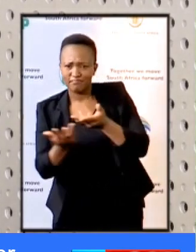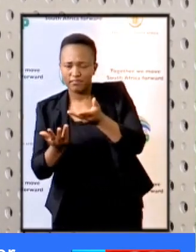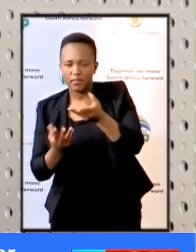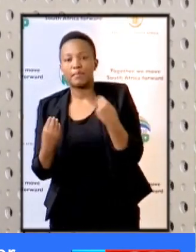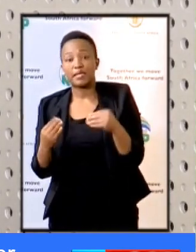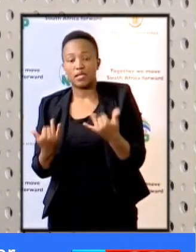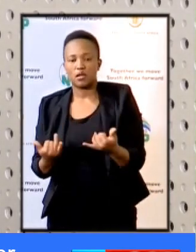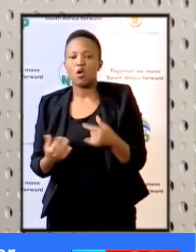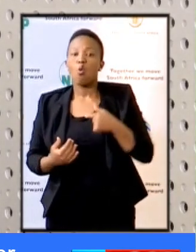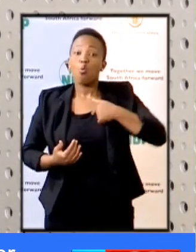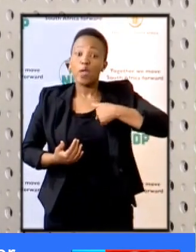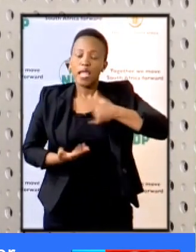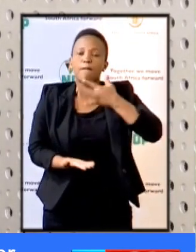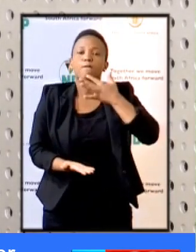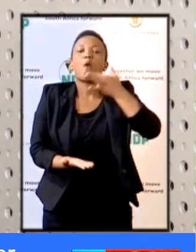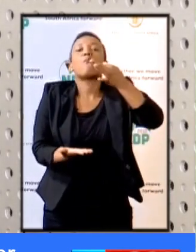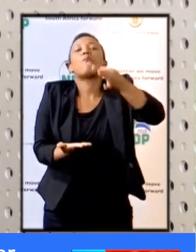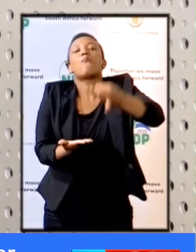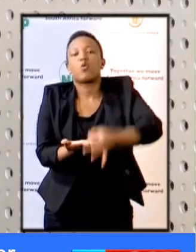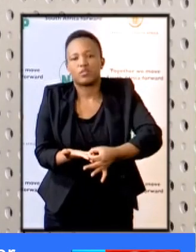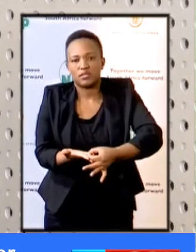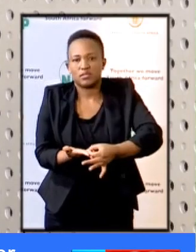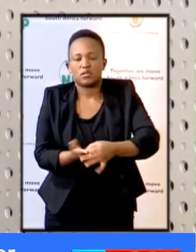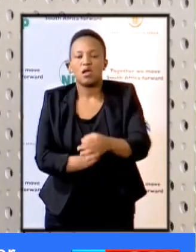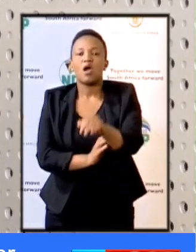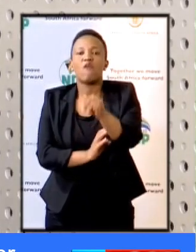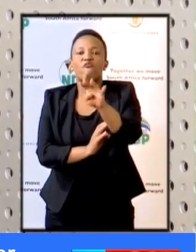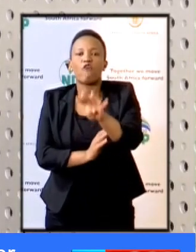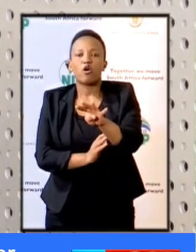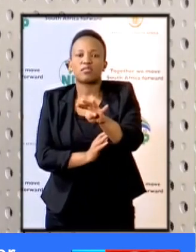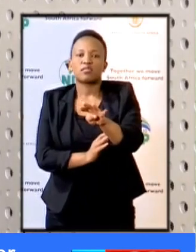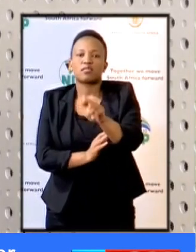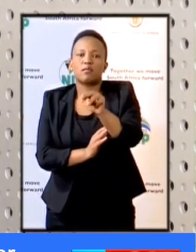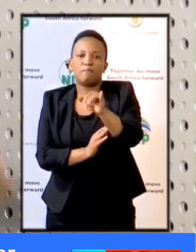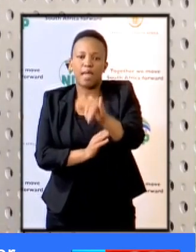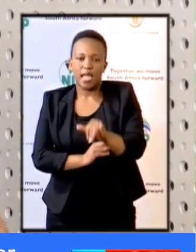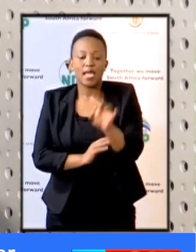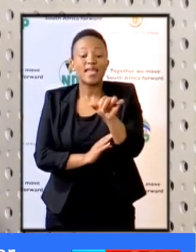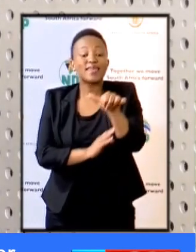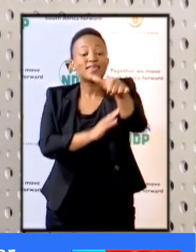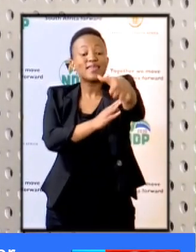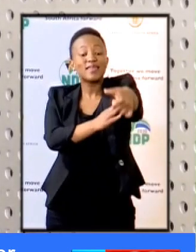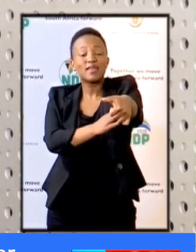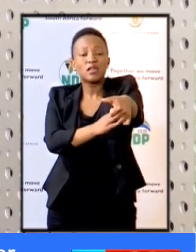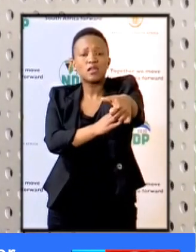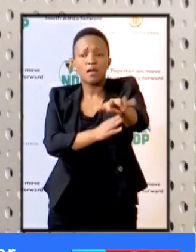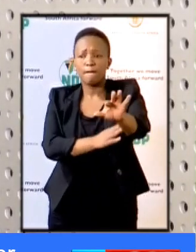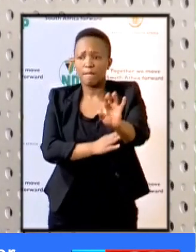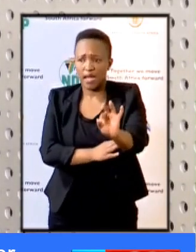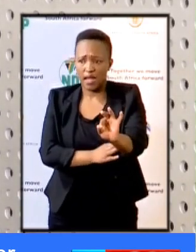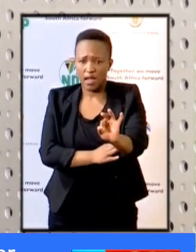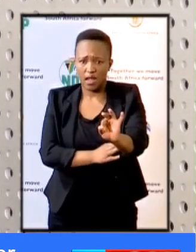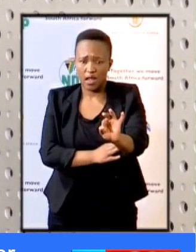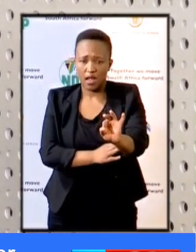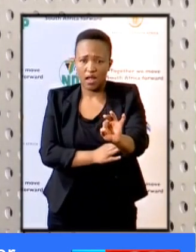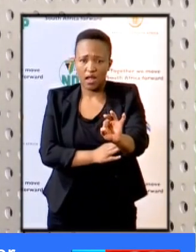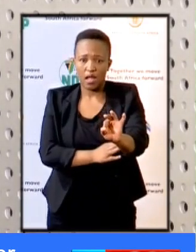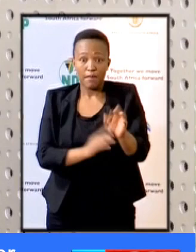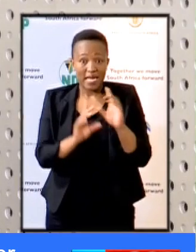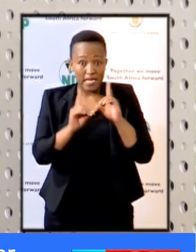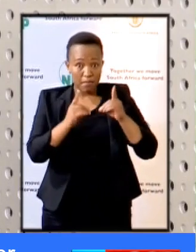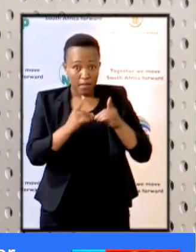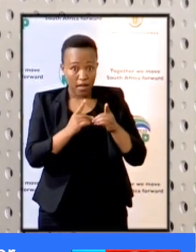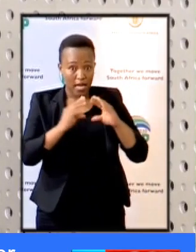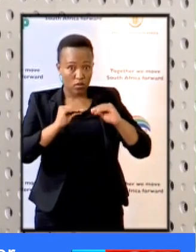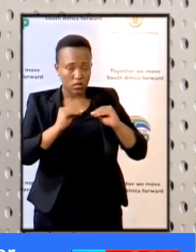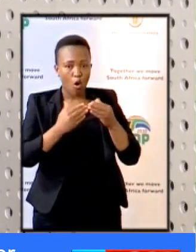on the 4th of May, next week Monday, the sector opens. And we never said kids must go back